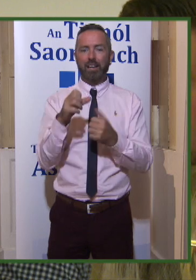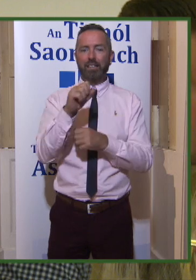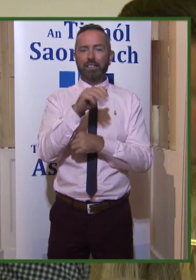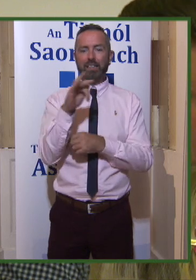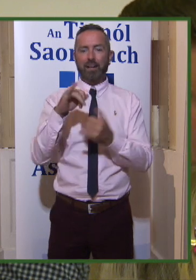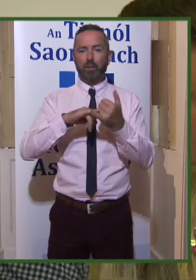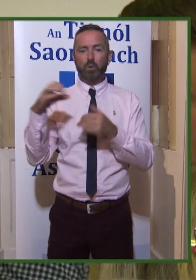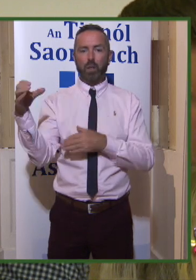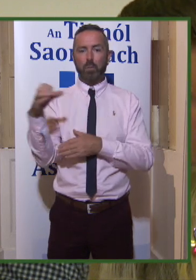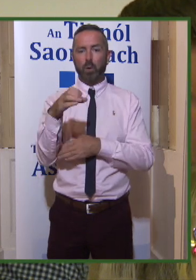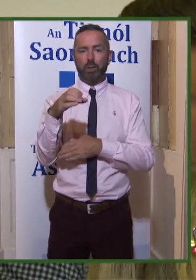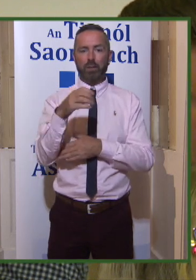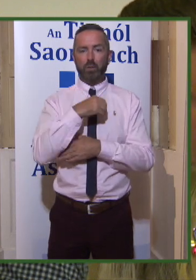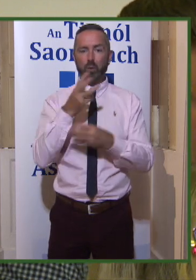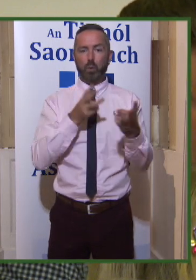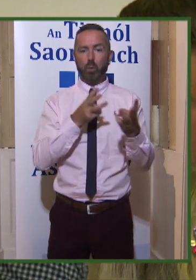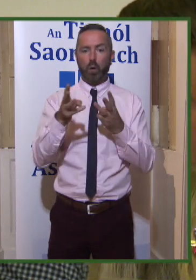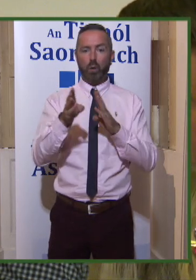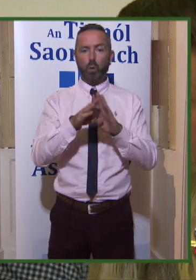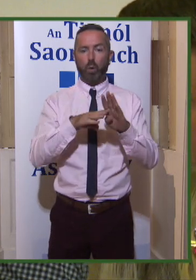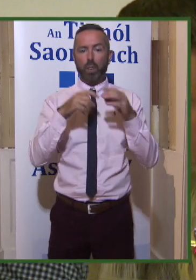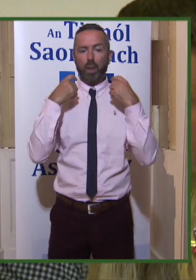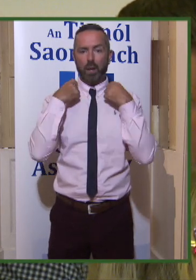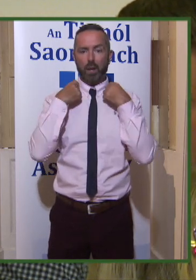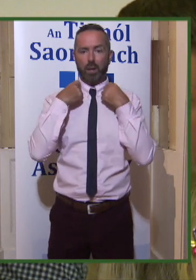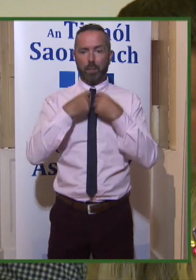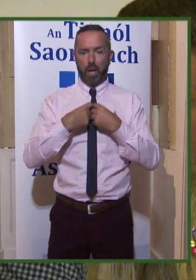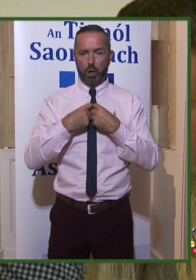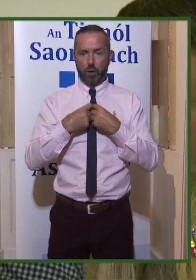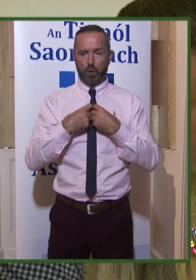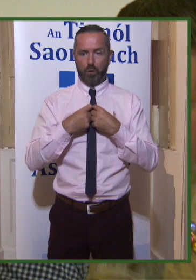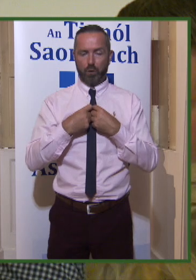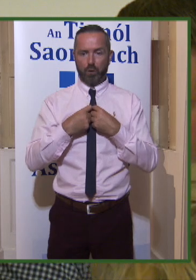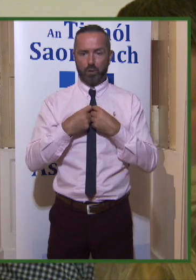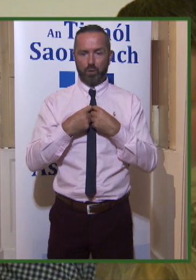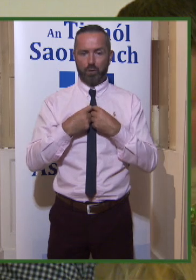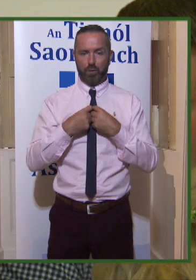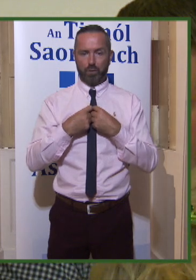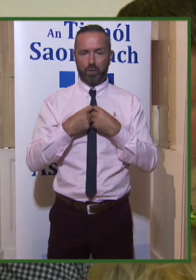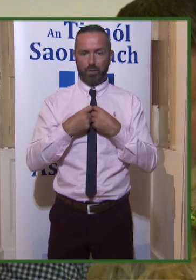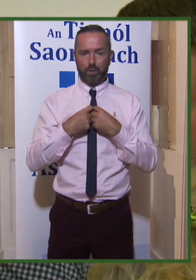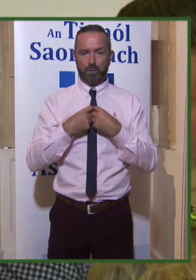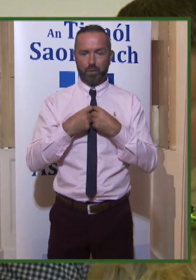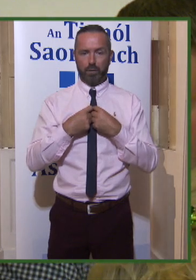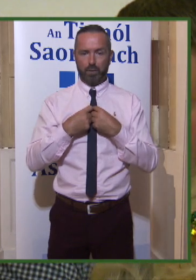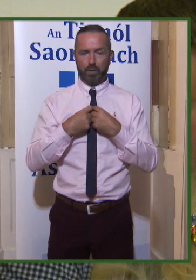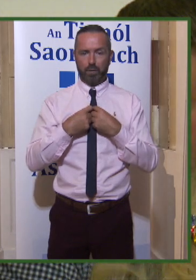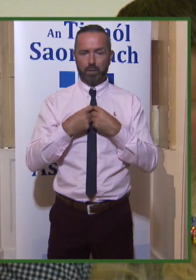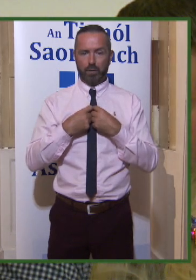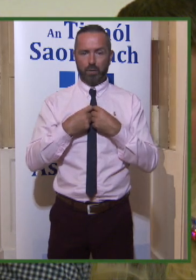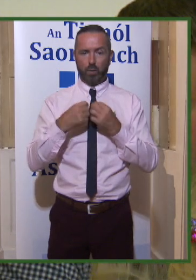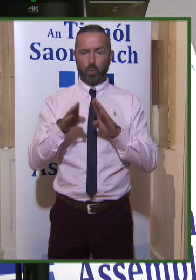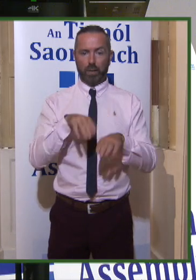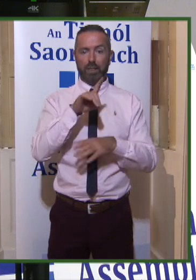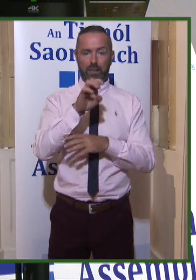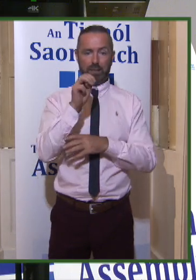appointed to work with the Mayor. Any staff appointed to work with the directly elected